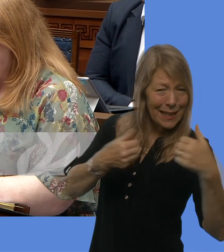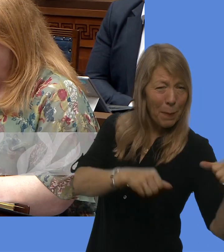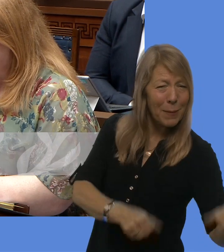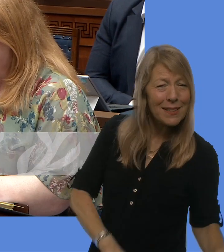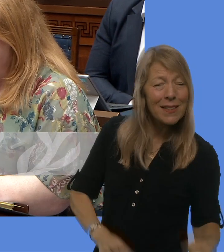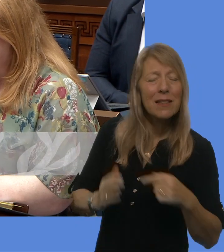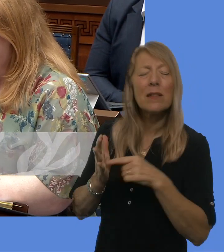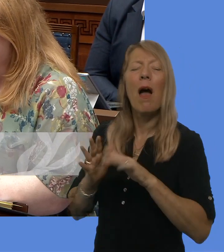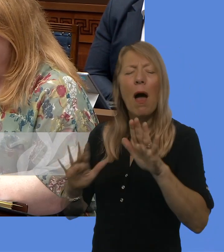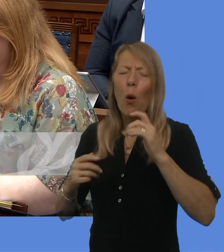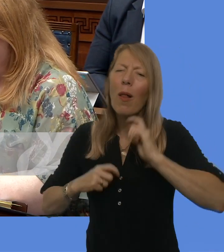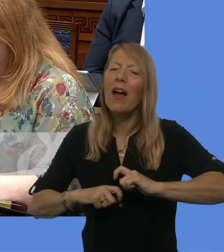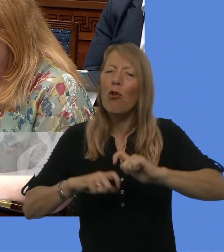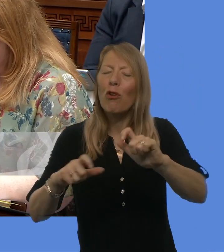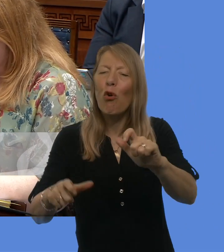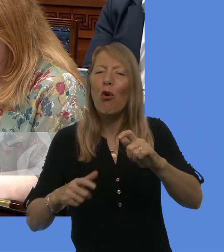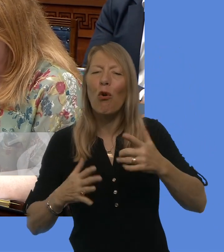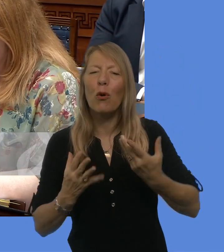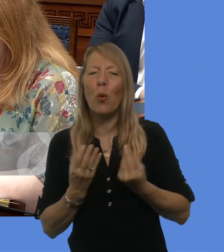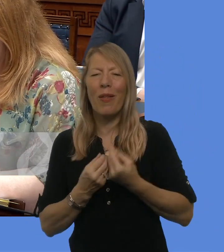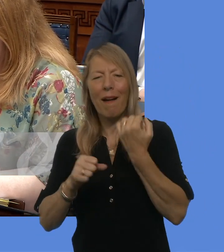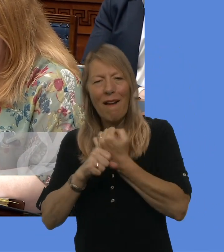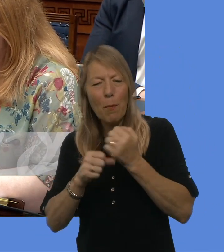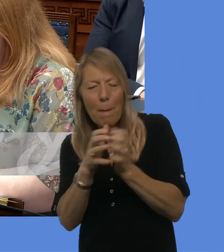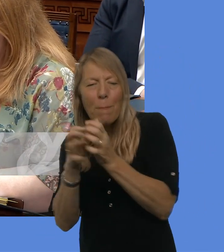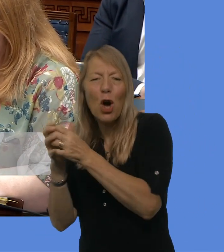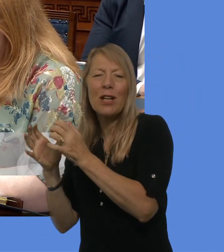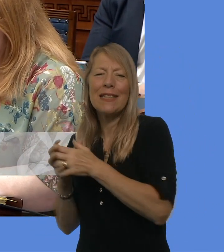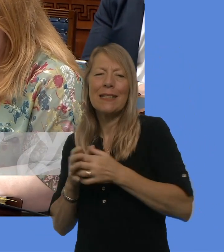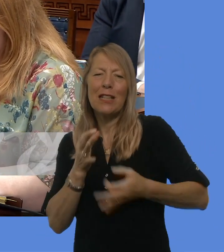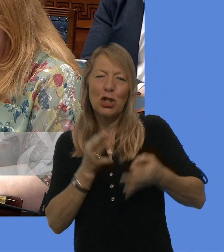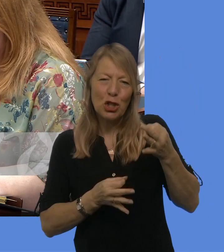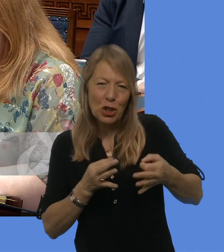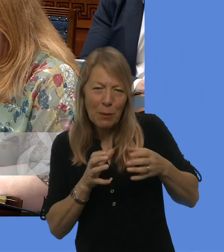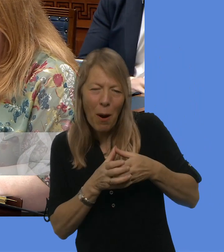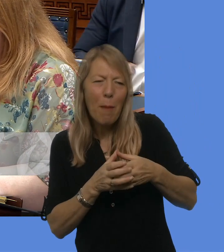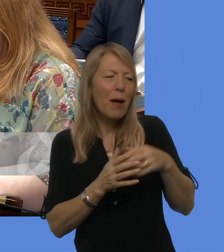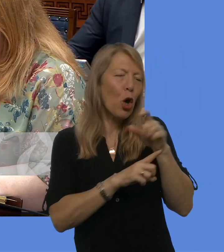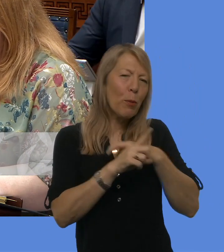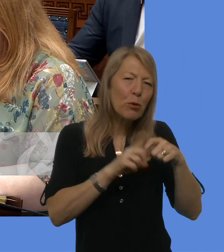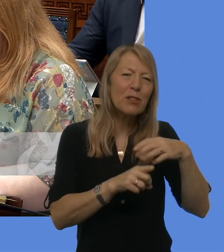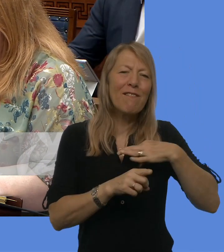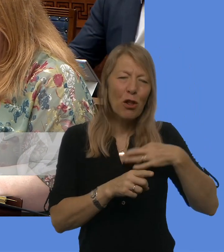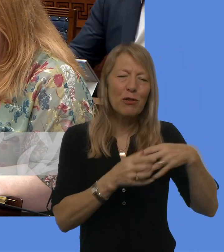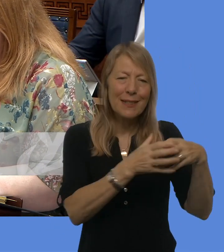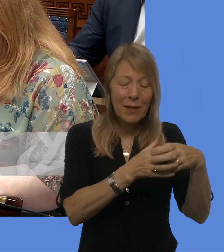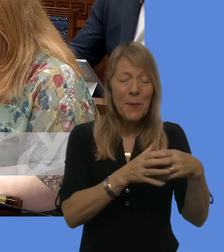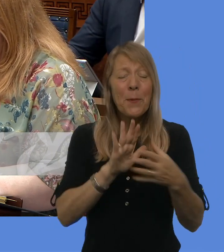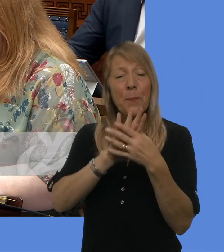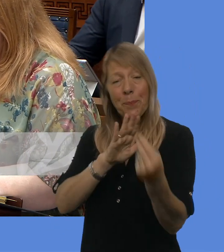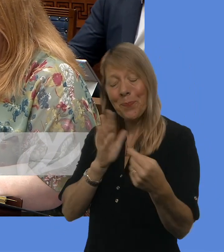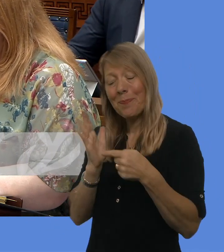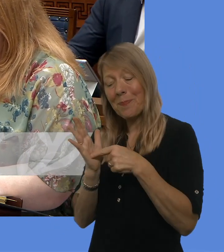wider justice system and with the community and voluntary sector. In particular, we're working on the judge-led voluntary